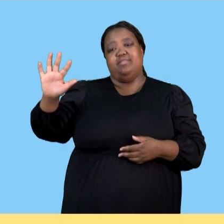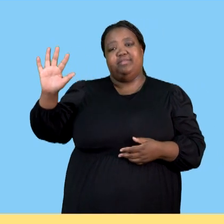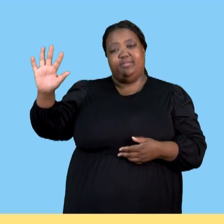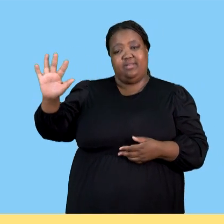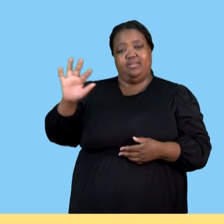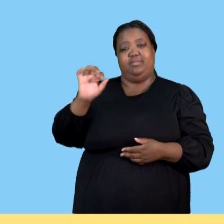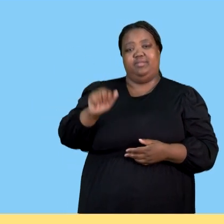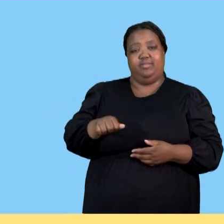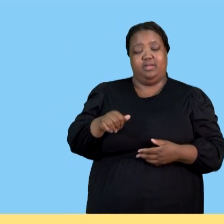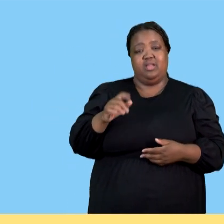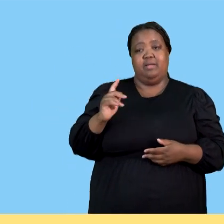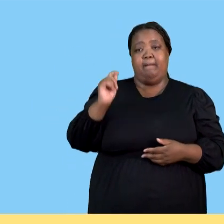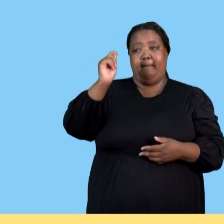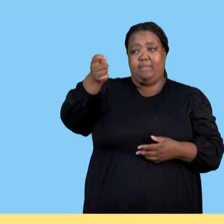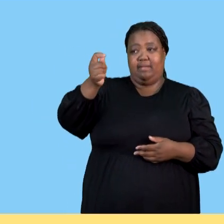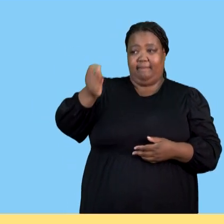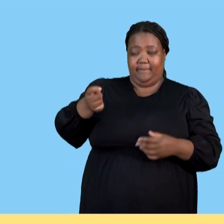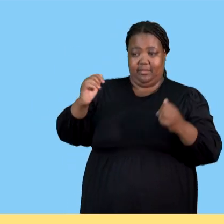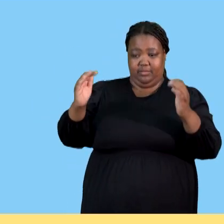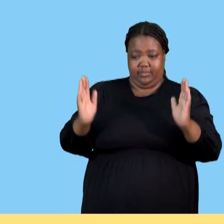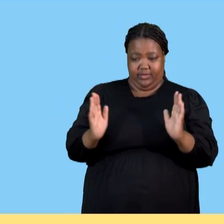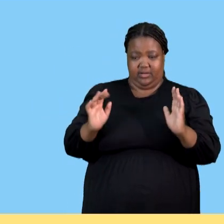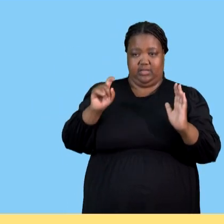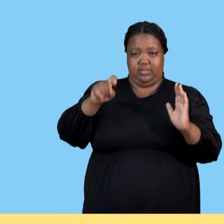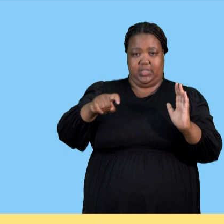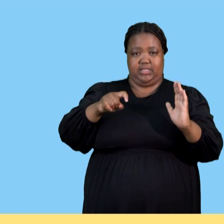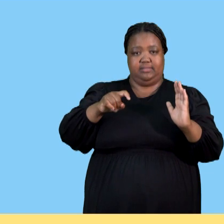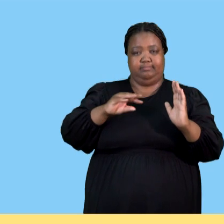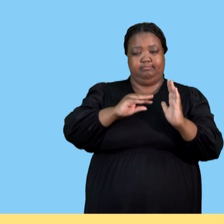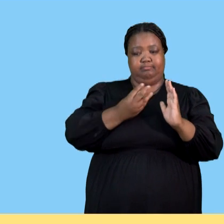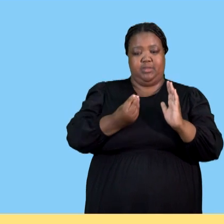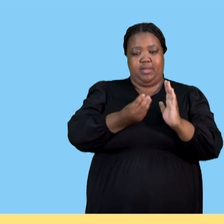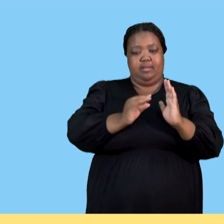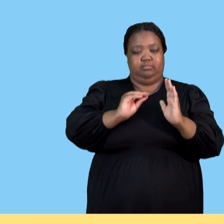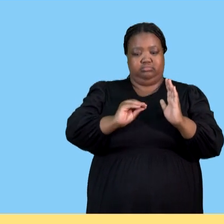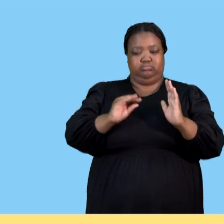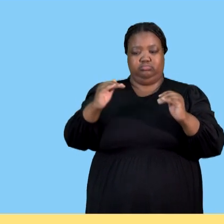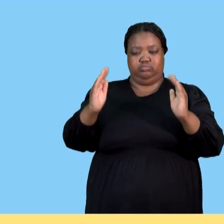55,855, and payments must be in brackets.